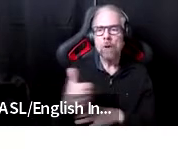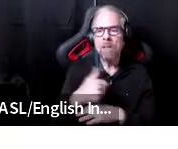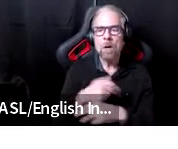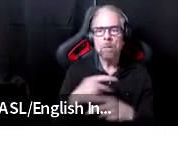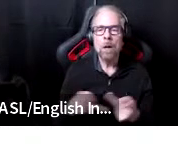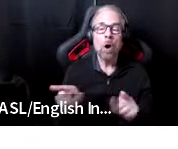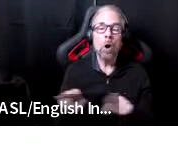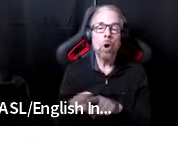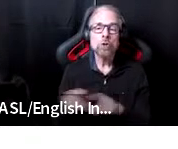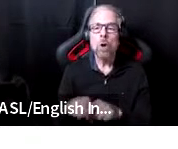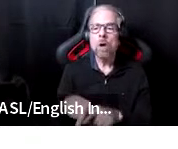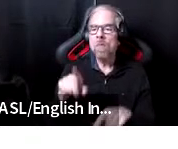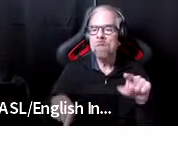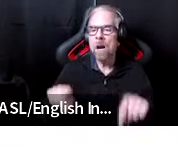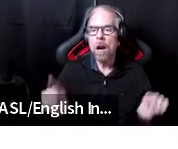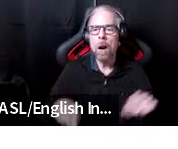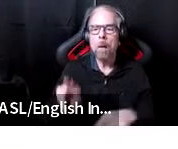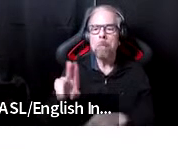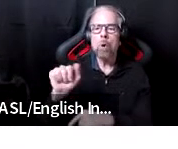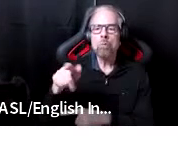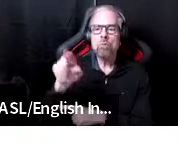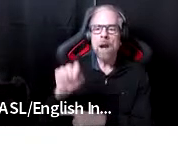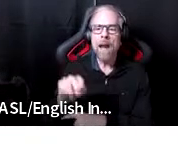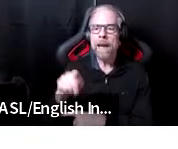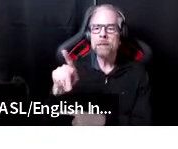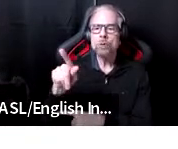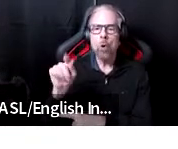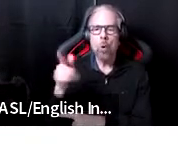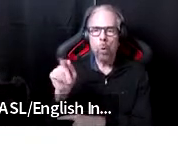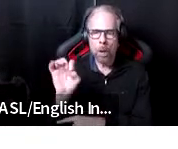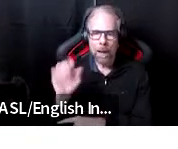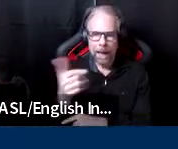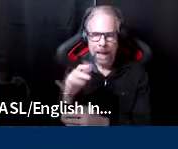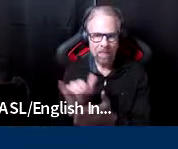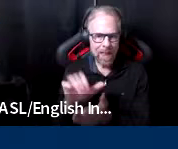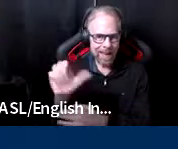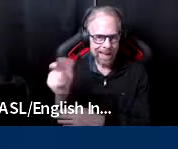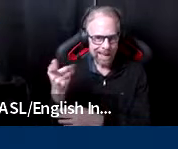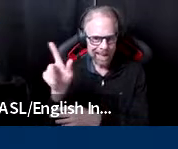as the variable rate tolling that Casey mentioned earlier. Next slide.